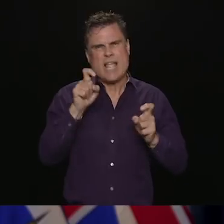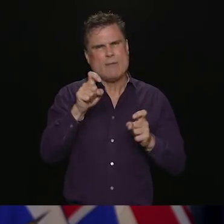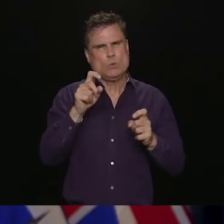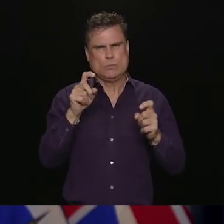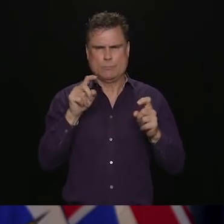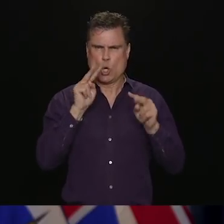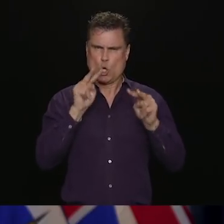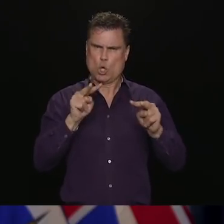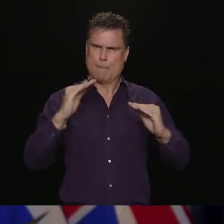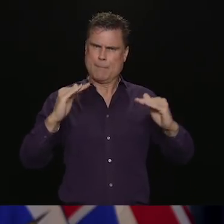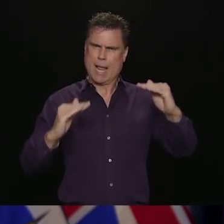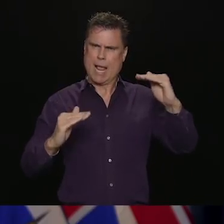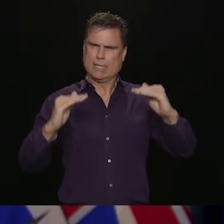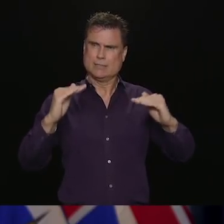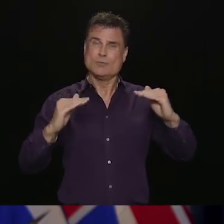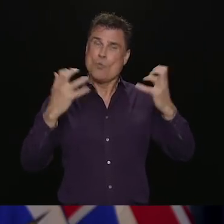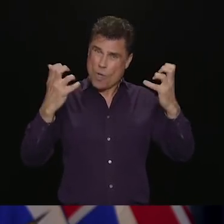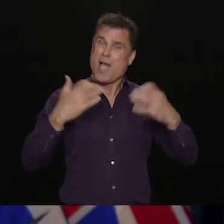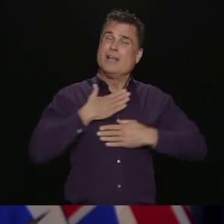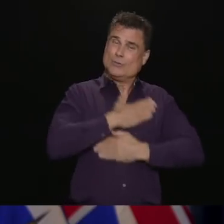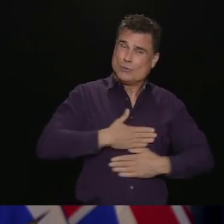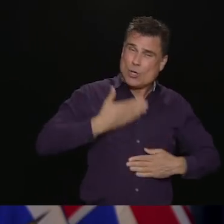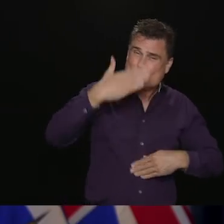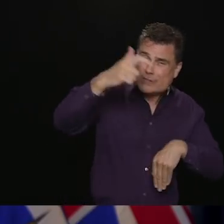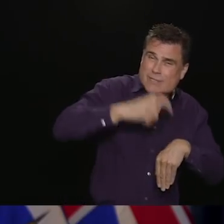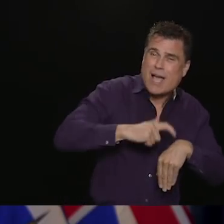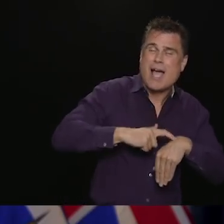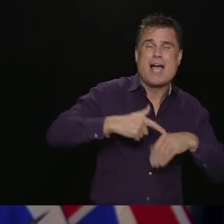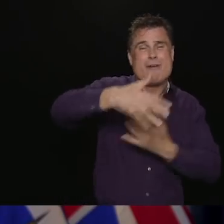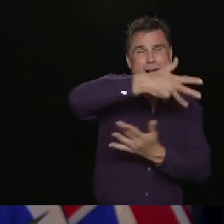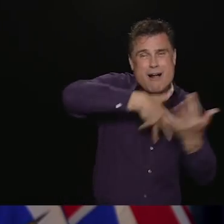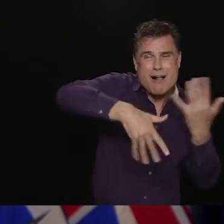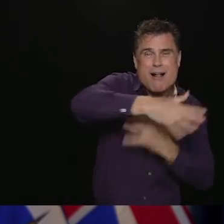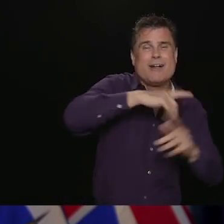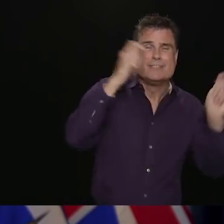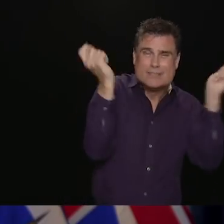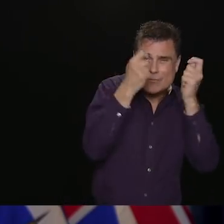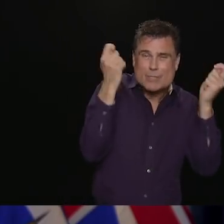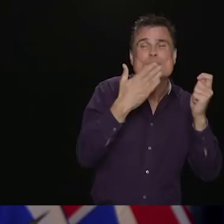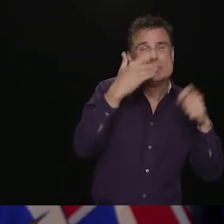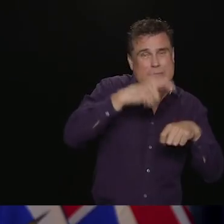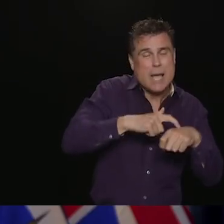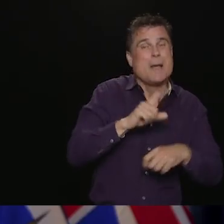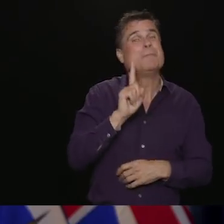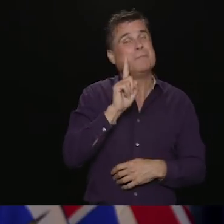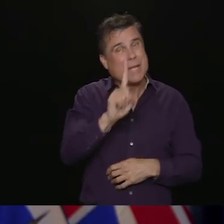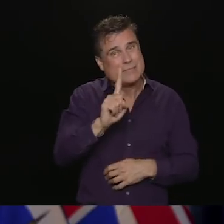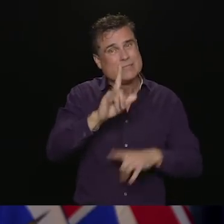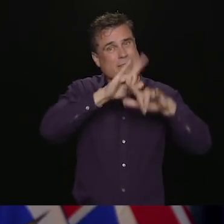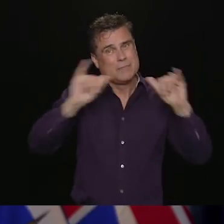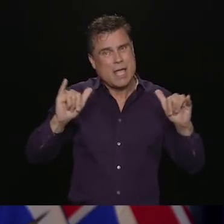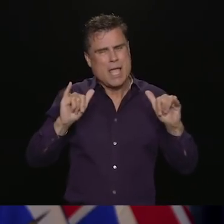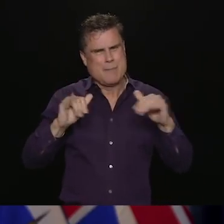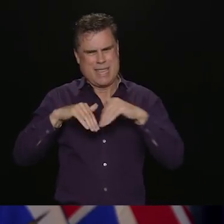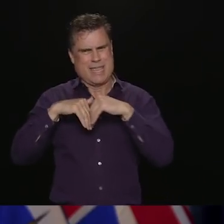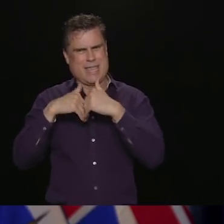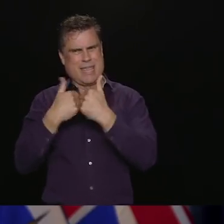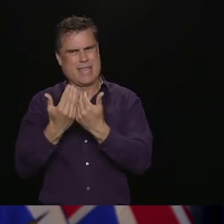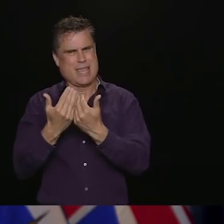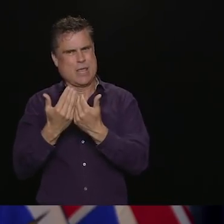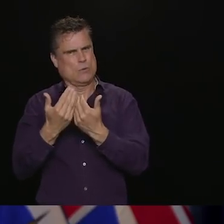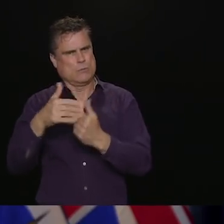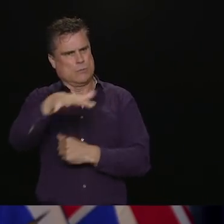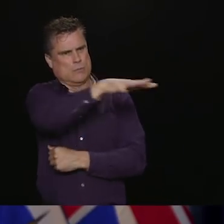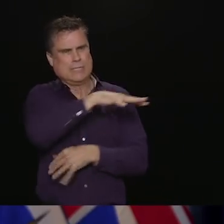And we're using 50. We've been consistent from the beginning that it's maximum of 50. And that's a number that we know